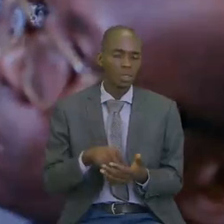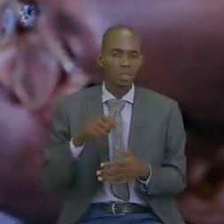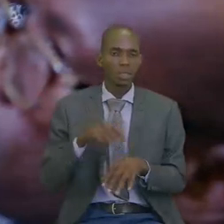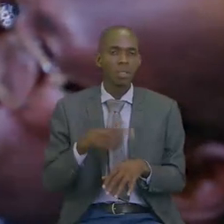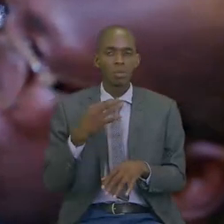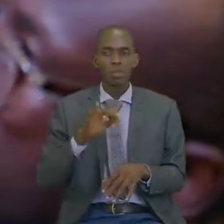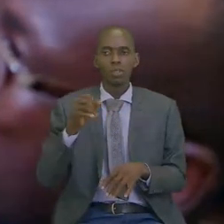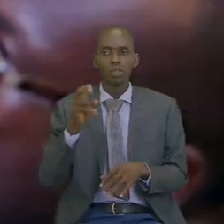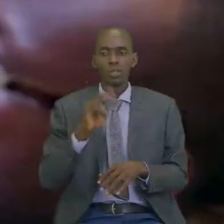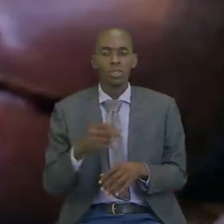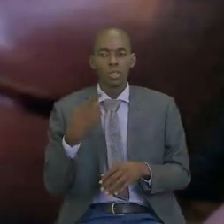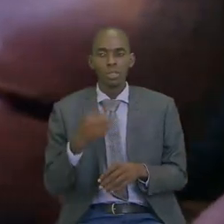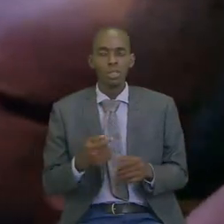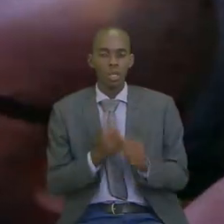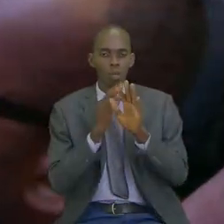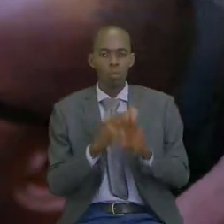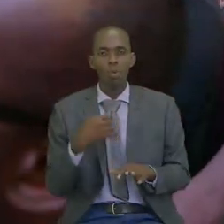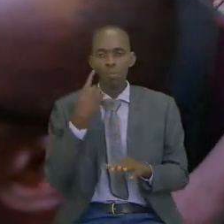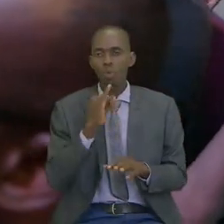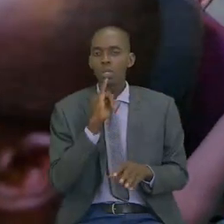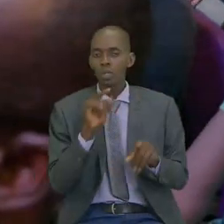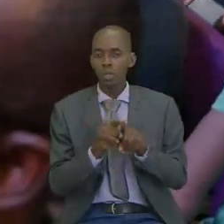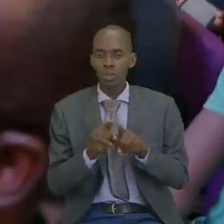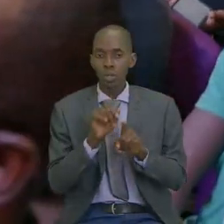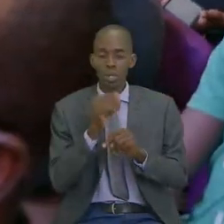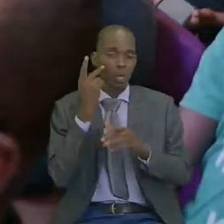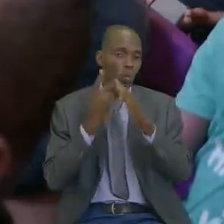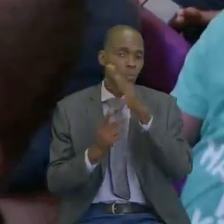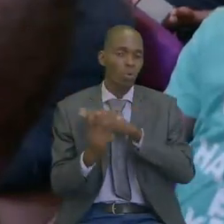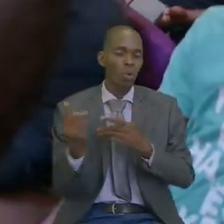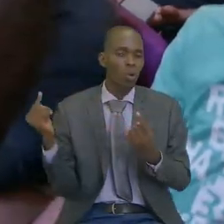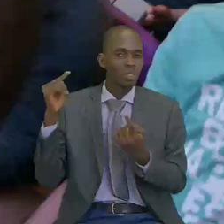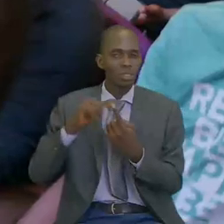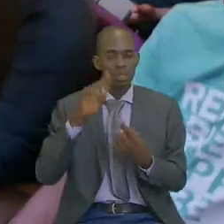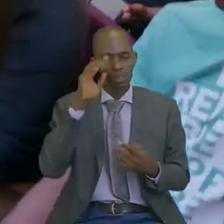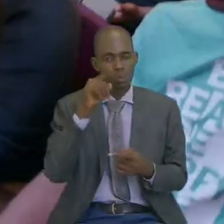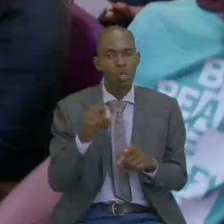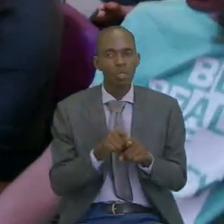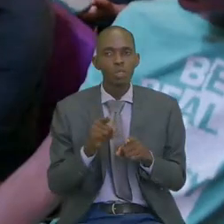who also was a prophet, until they all declared that he cried